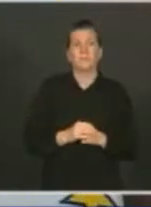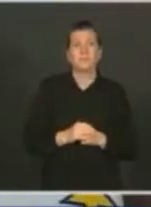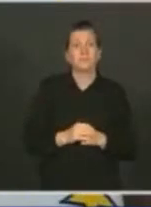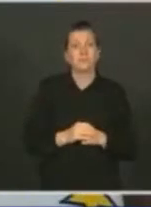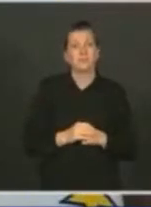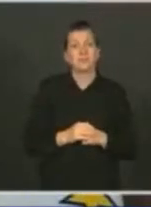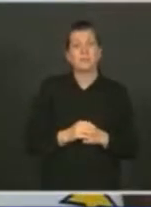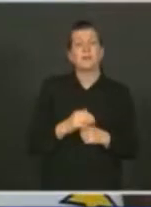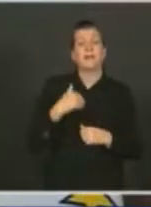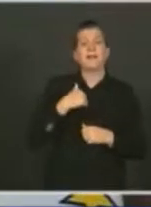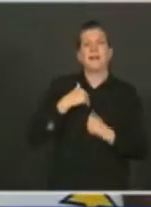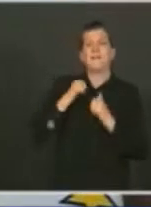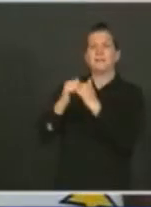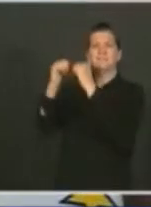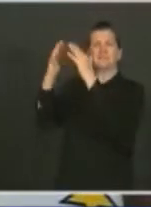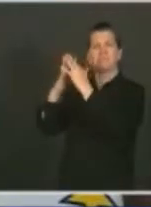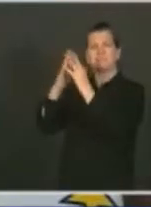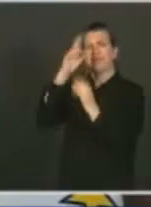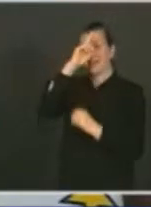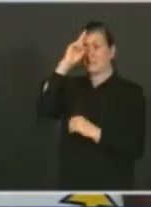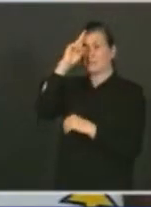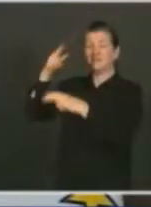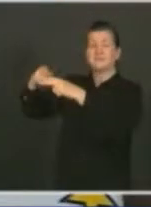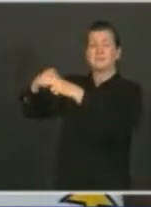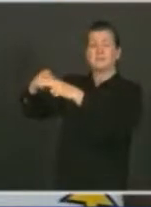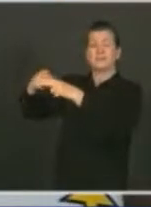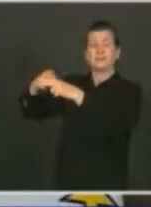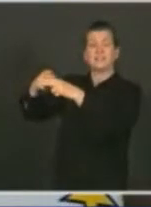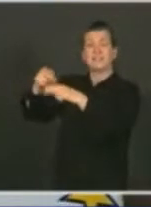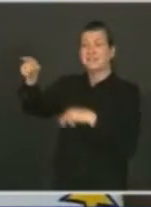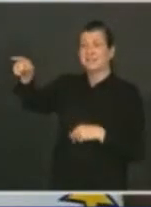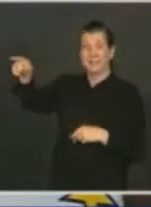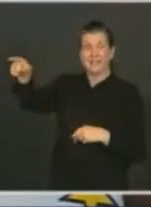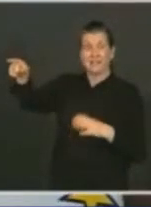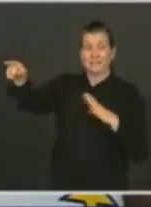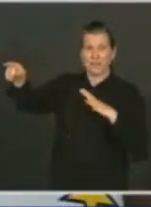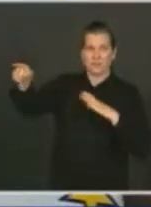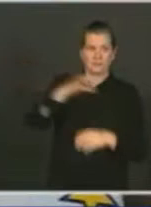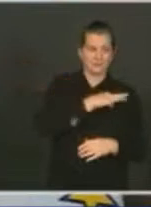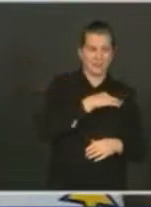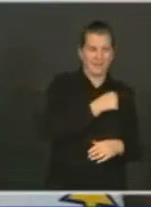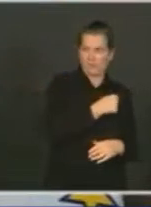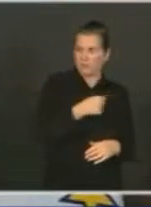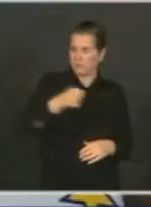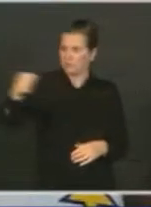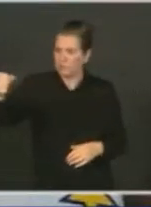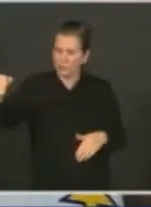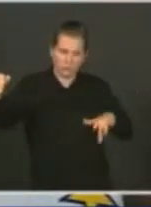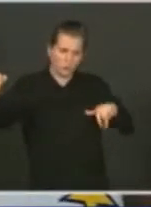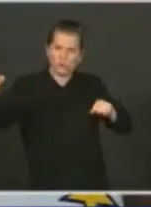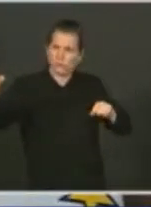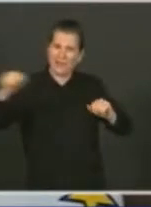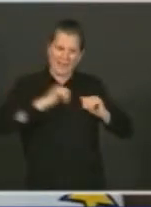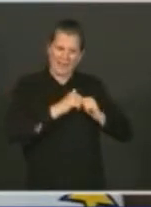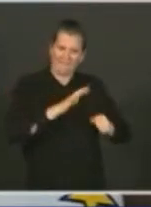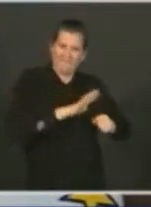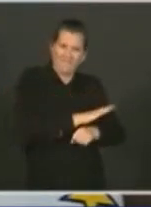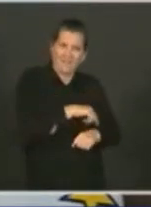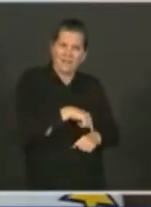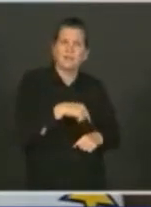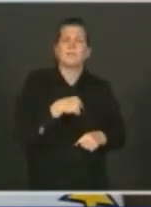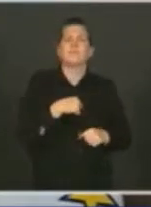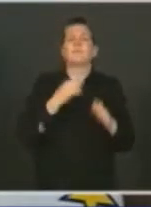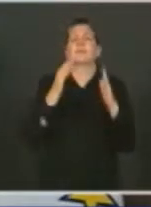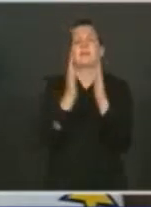strain. So as I had to do in the spring, I am again calling on all